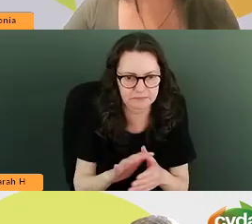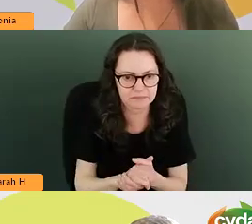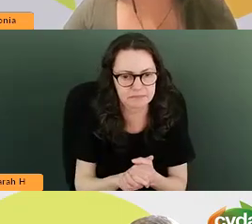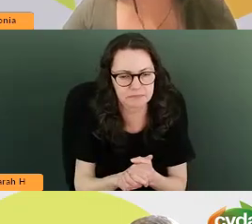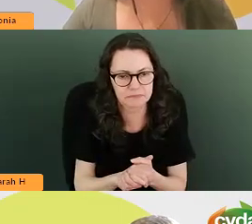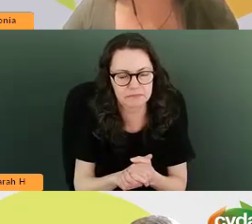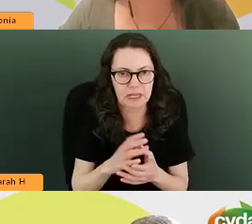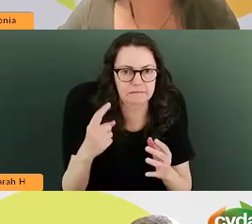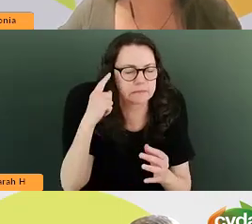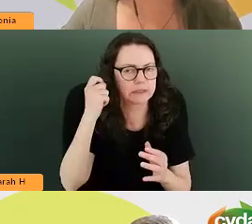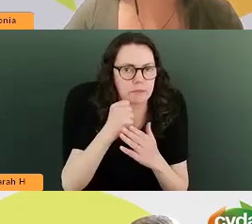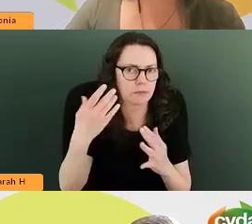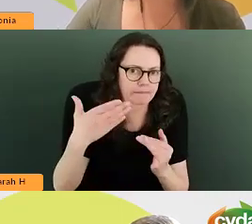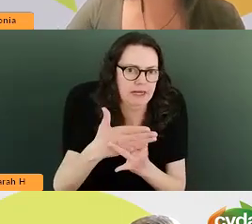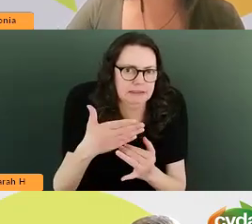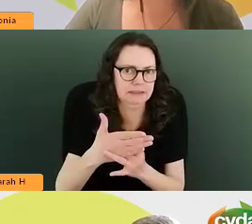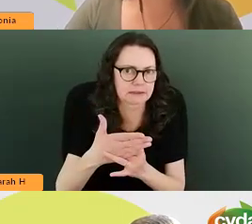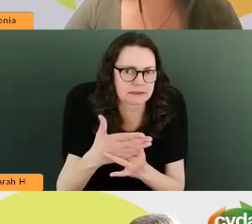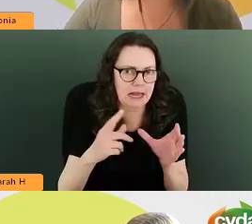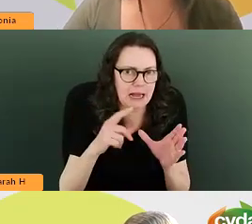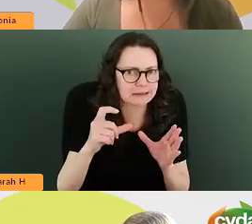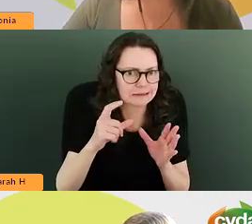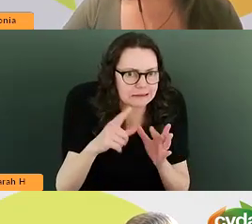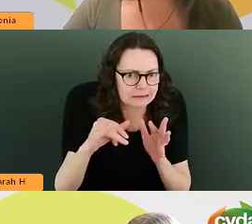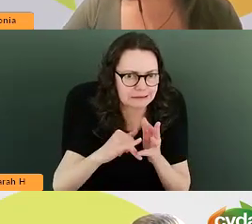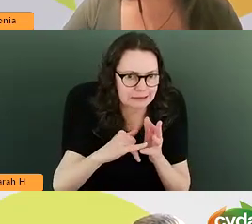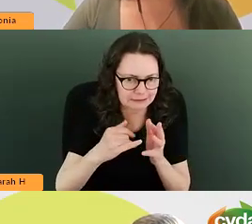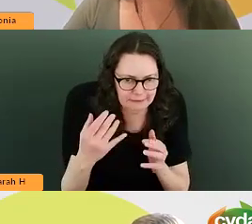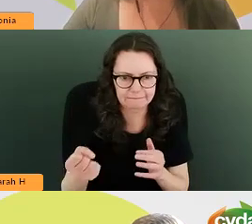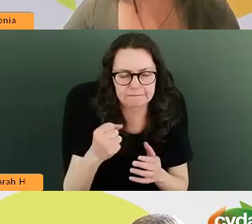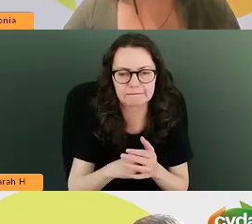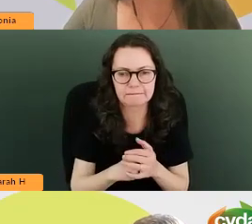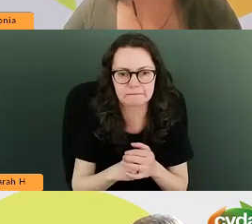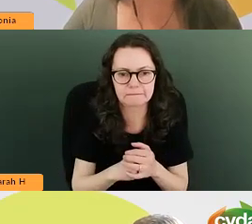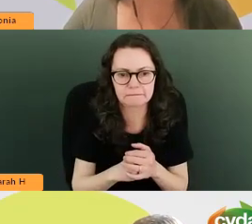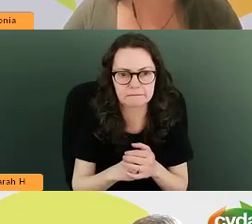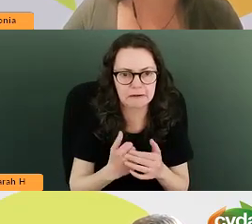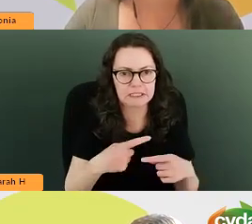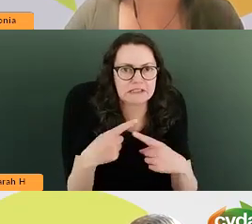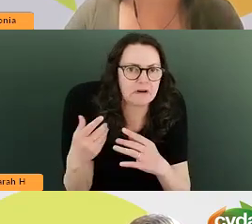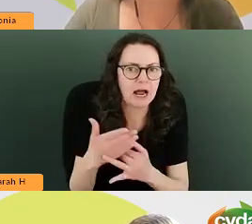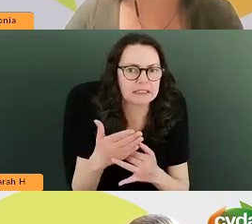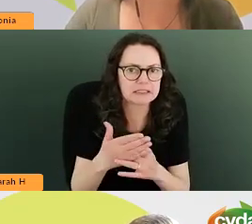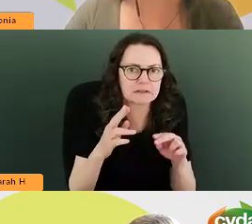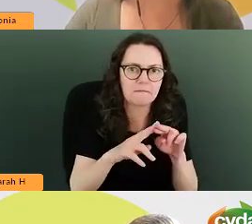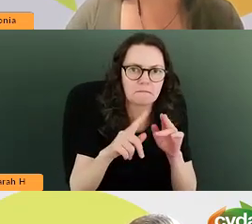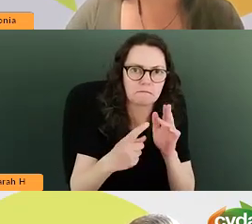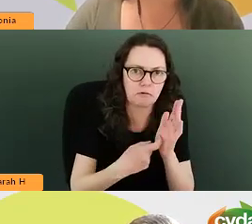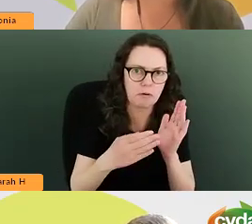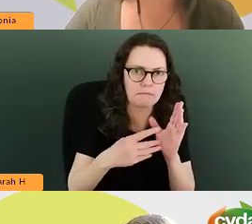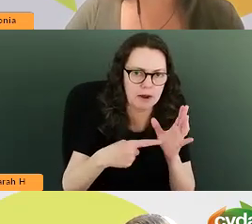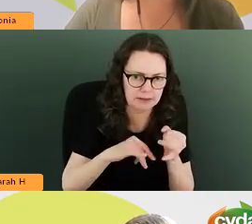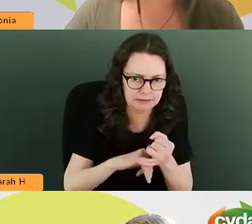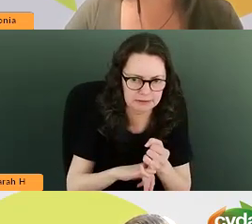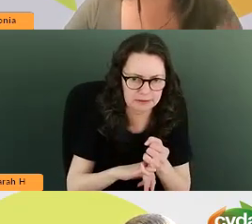with accessibility standards as much as possible. And we've included a range of different formats to access